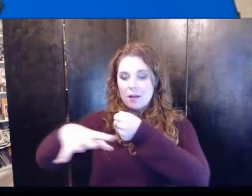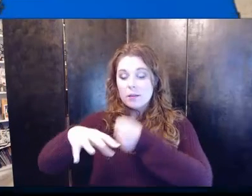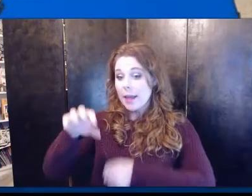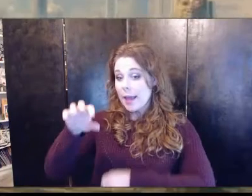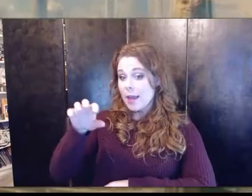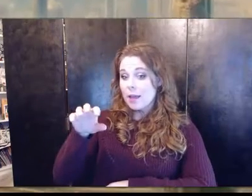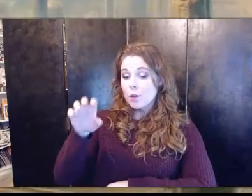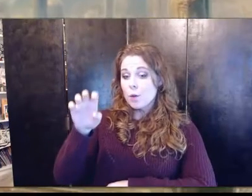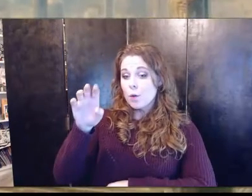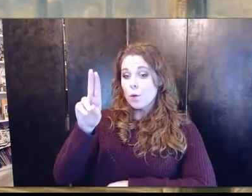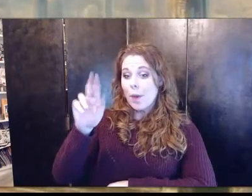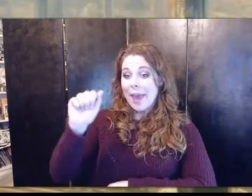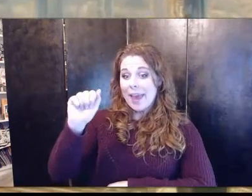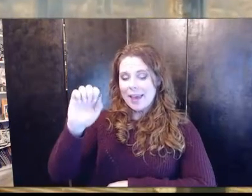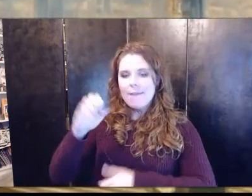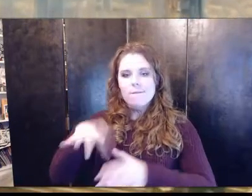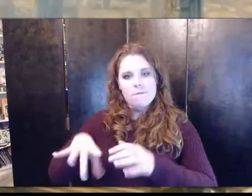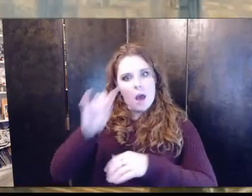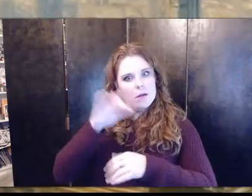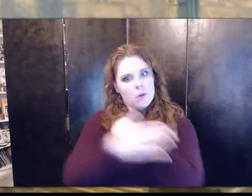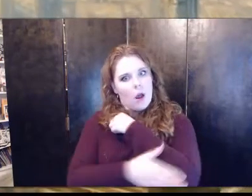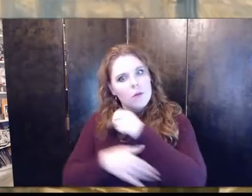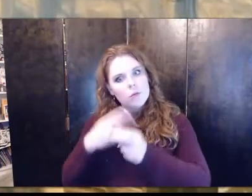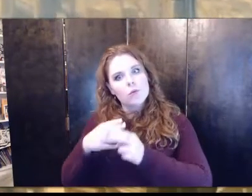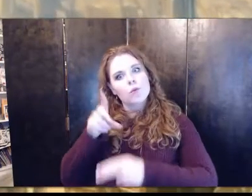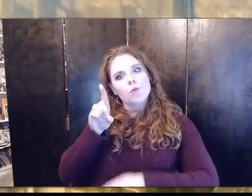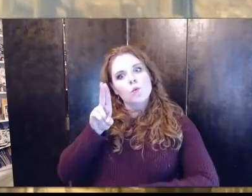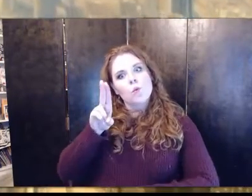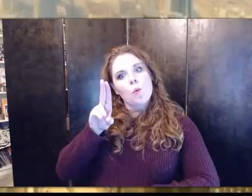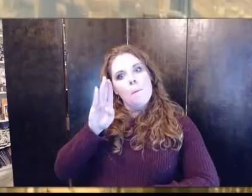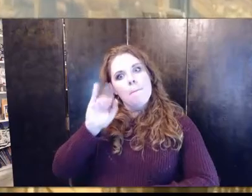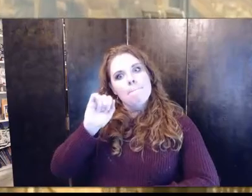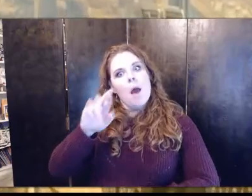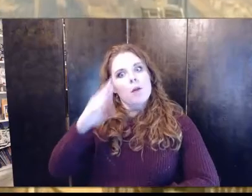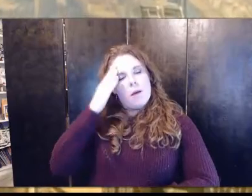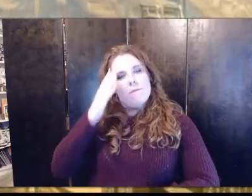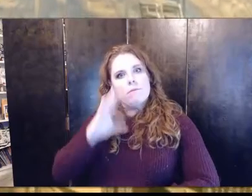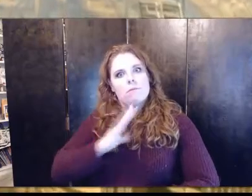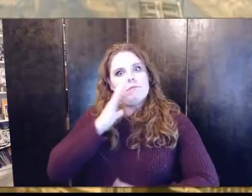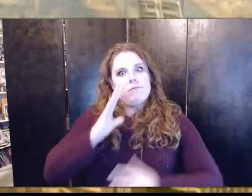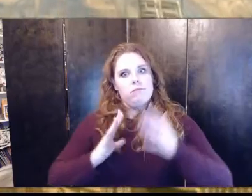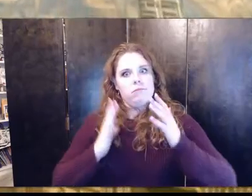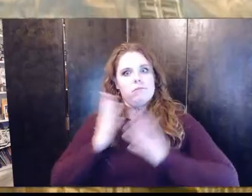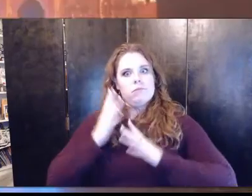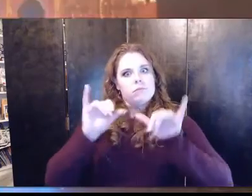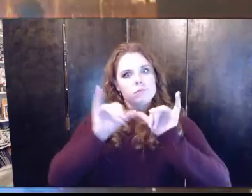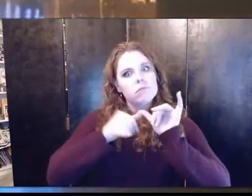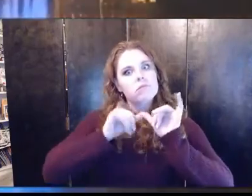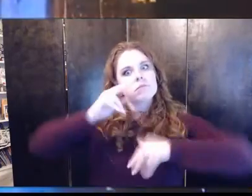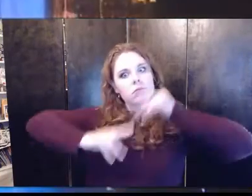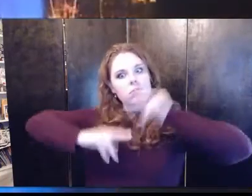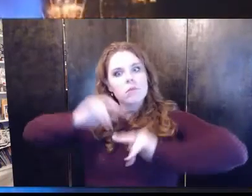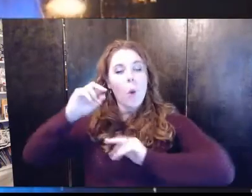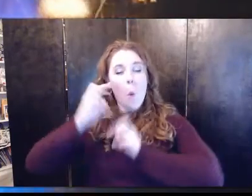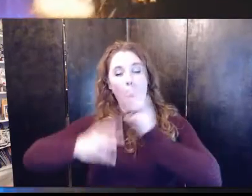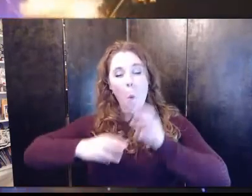Emirates, you will find Dubai, a very wealthy area known for its glitzy and innovative architecture, including the